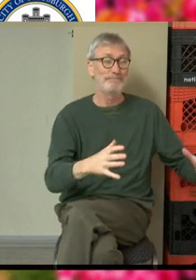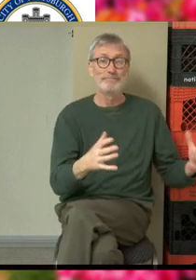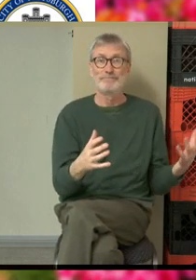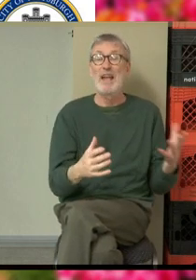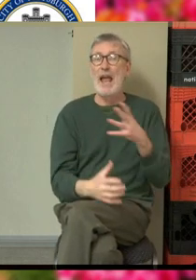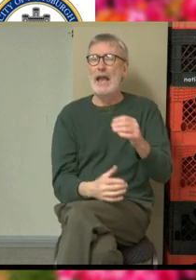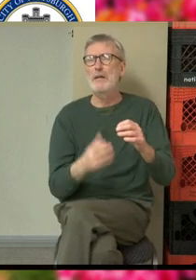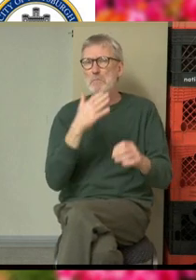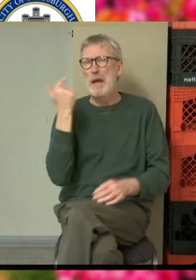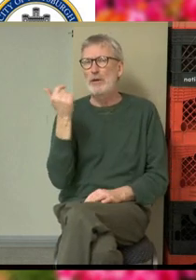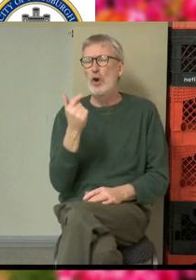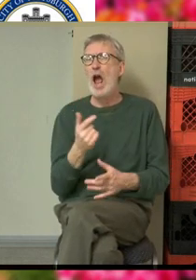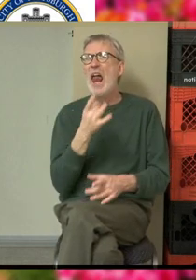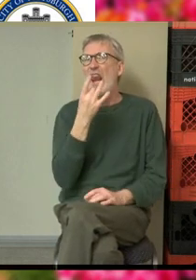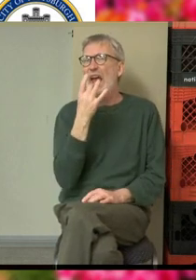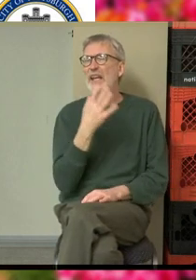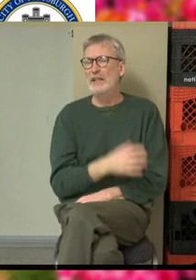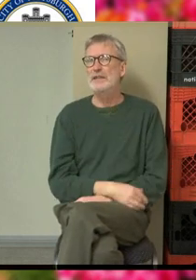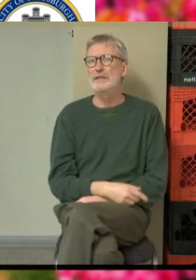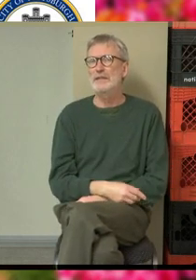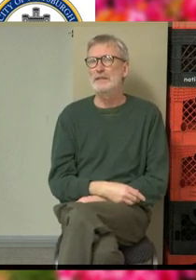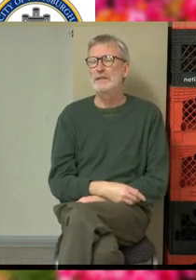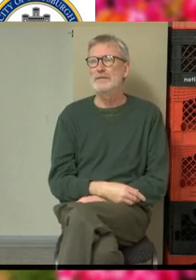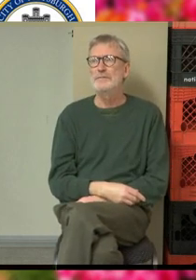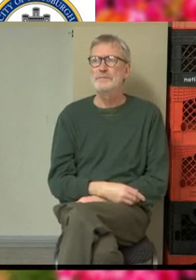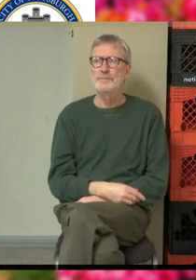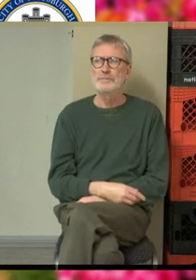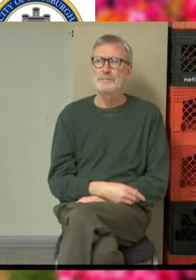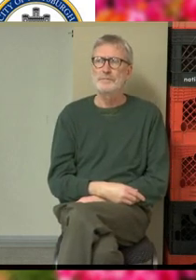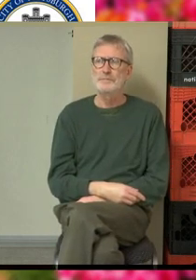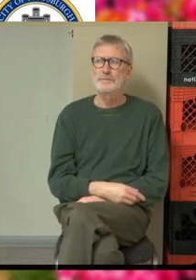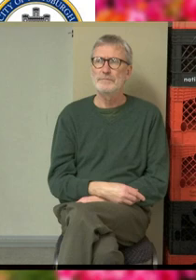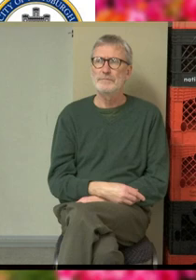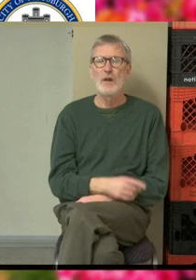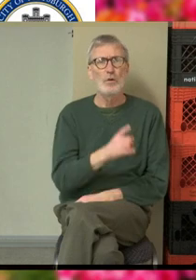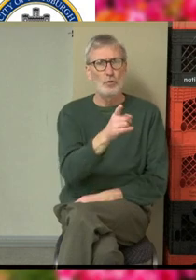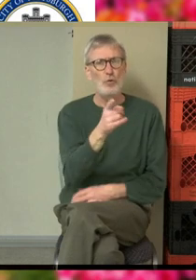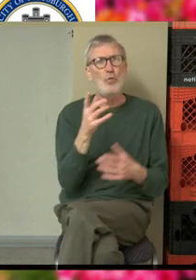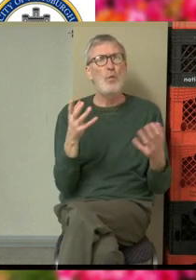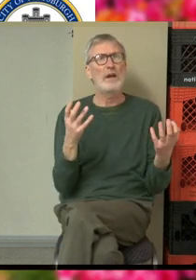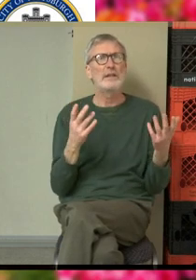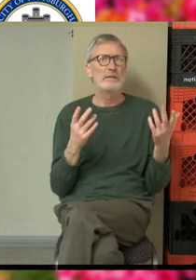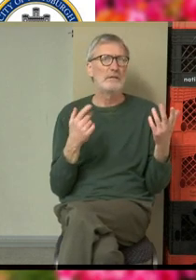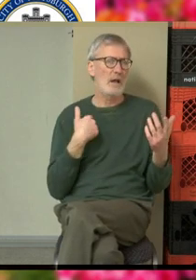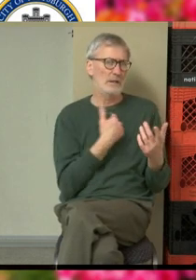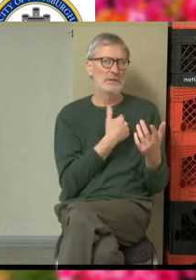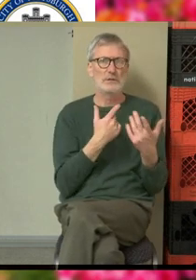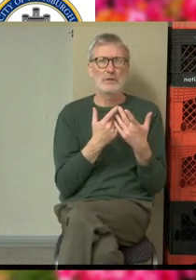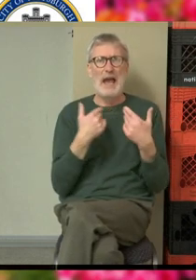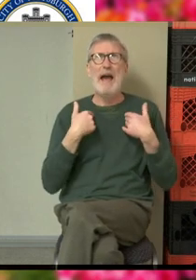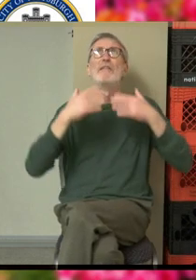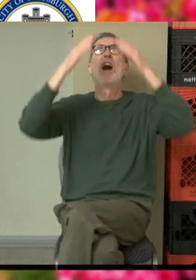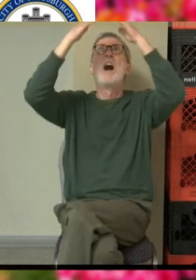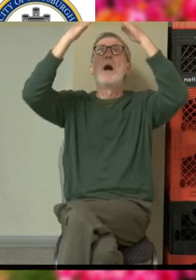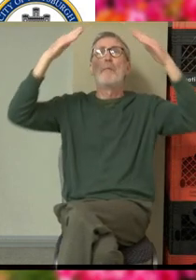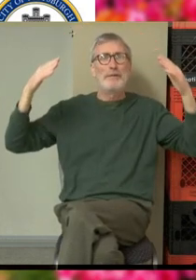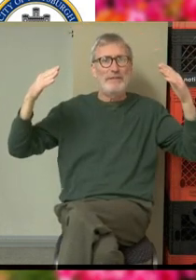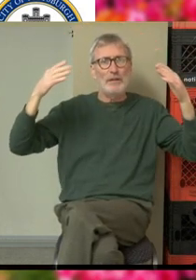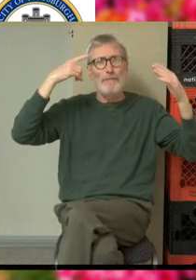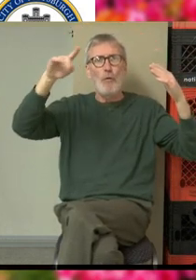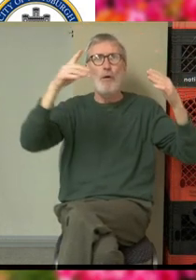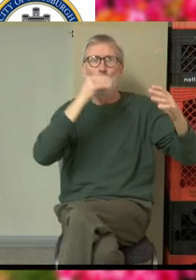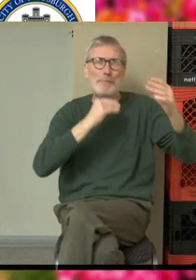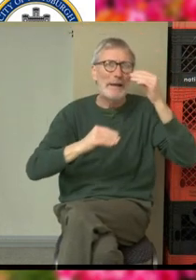for lighting. We were asked to consider including a pavilion and picnic